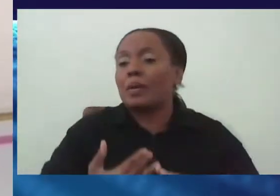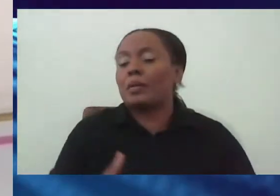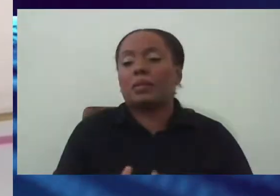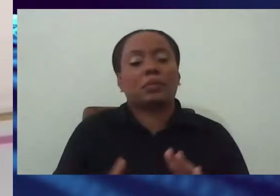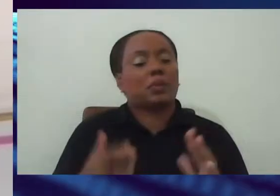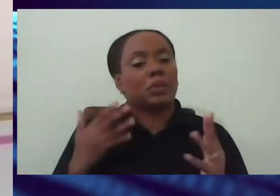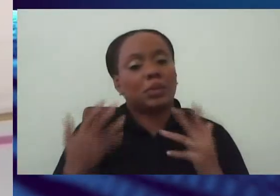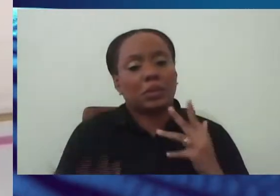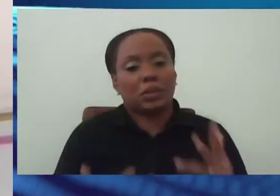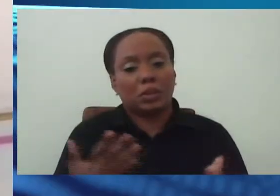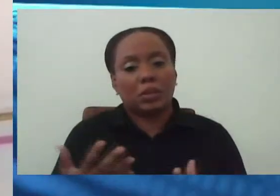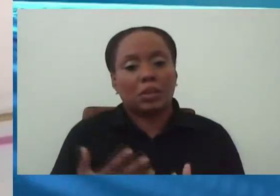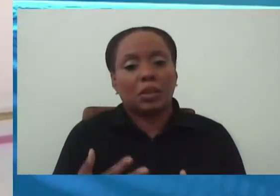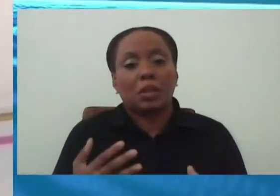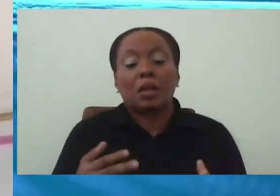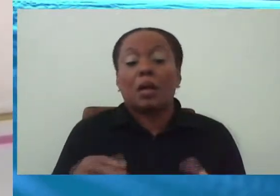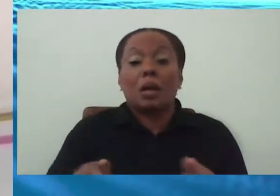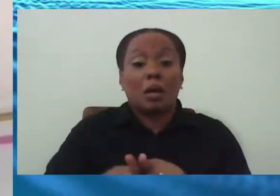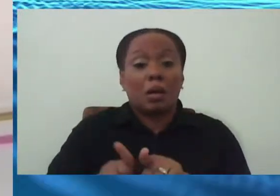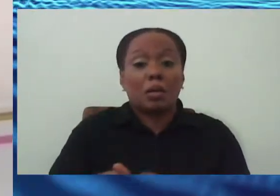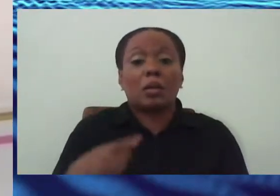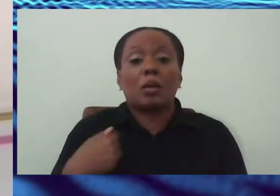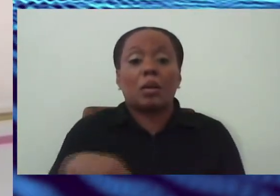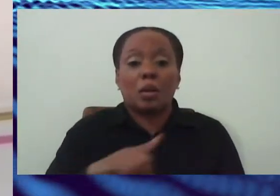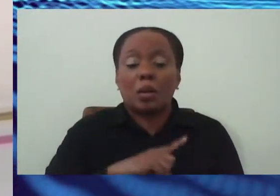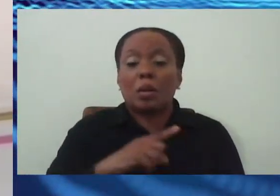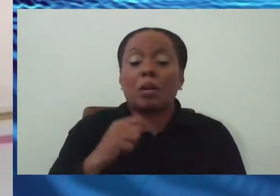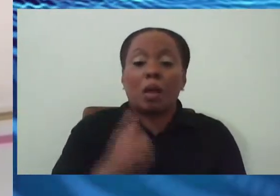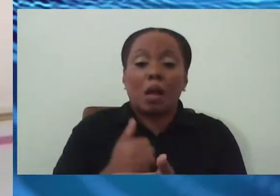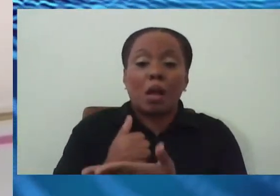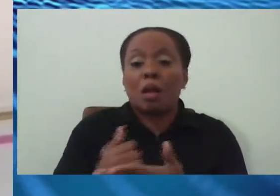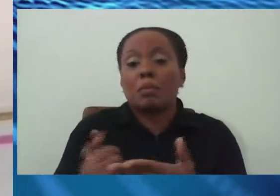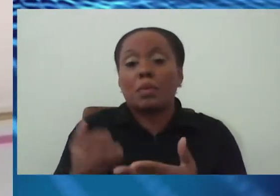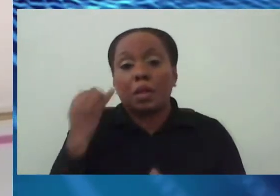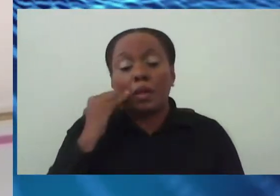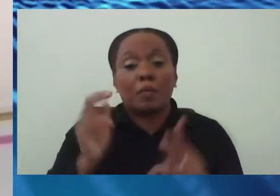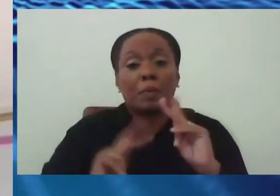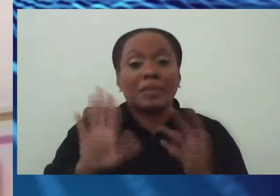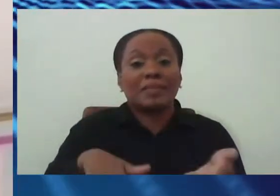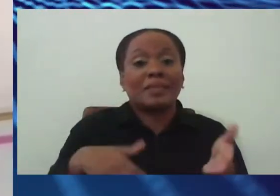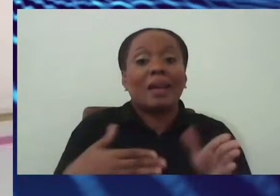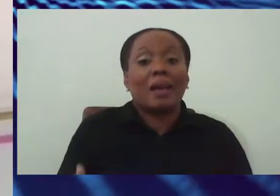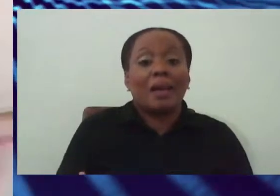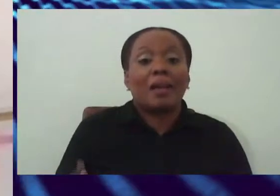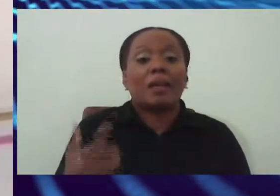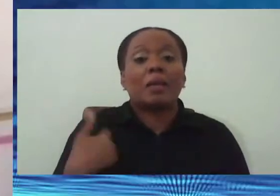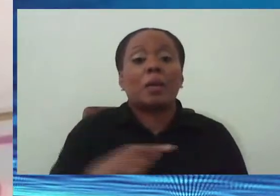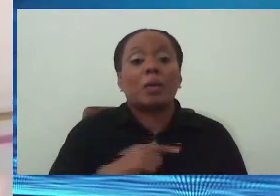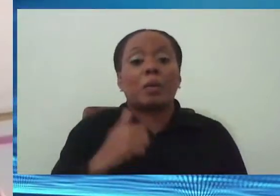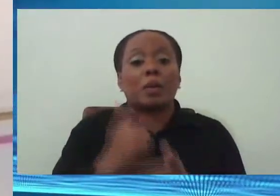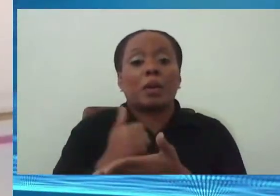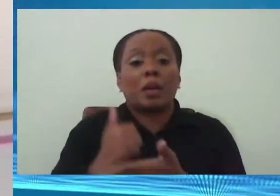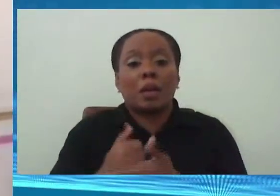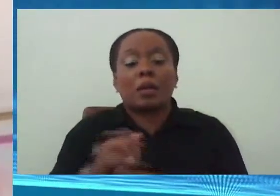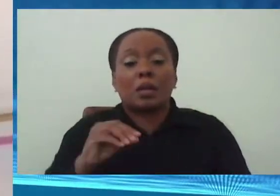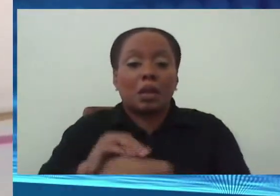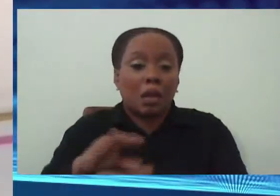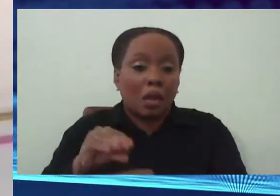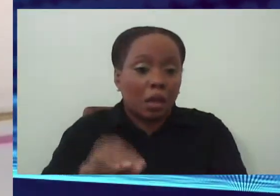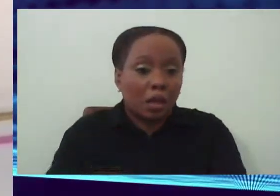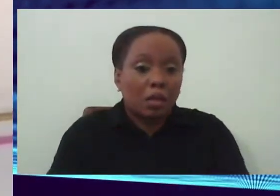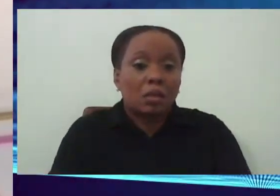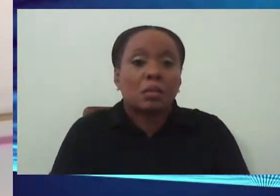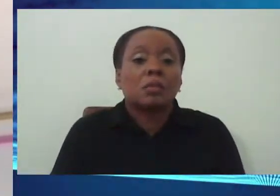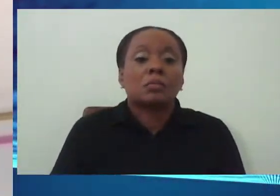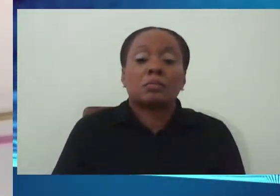in bereavement support. And the reality is that for many of us in Barbados, we can now count on our hands the number of persons